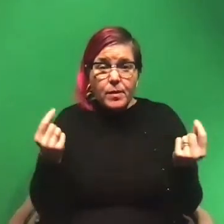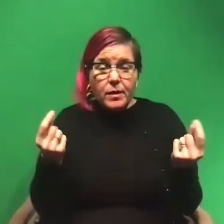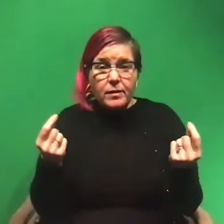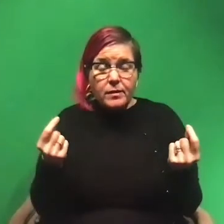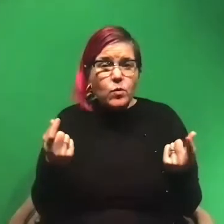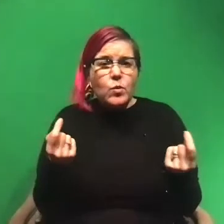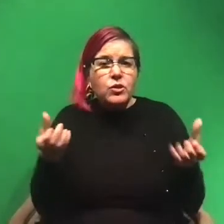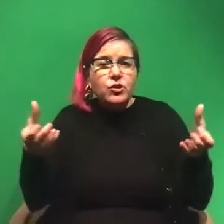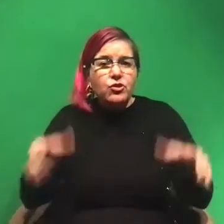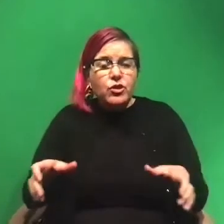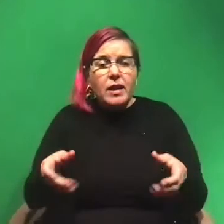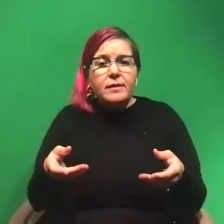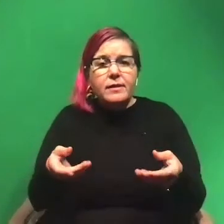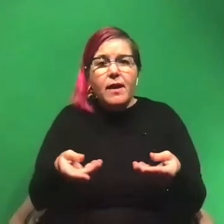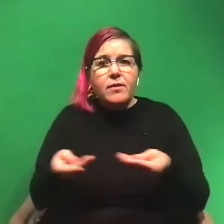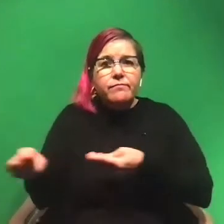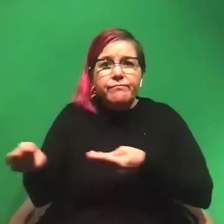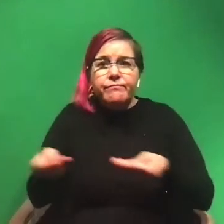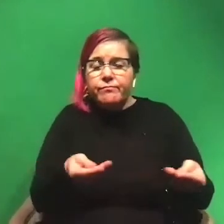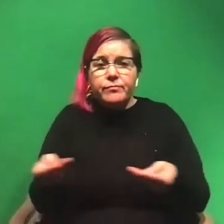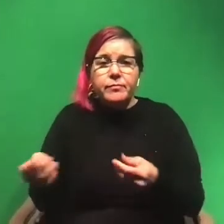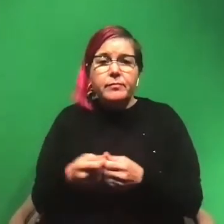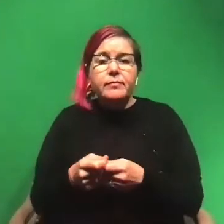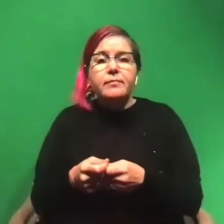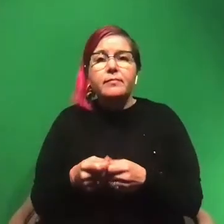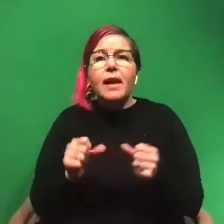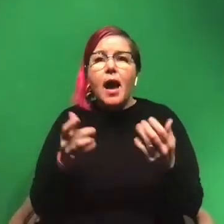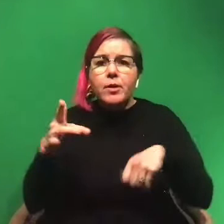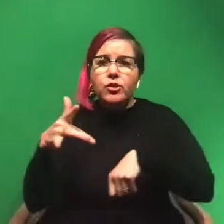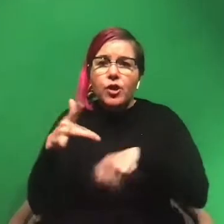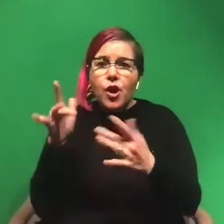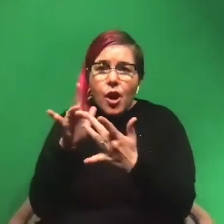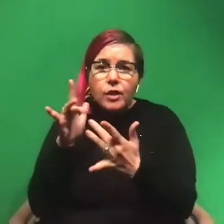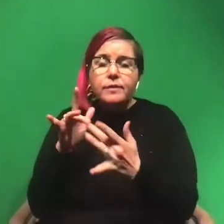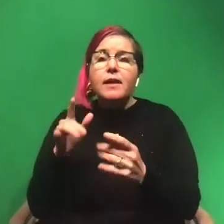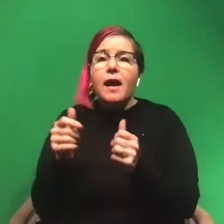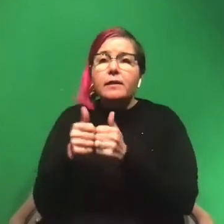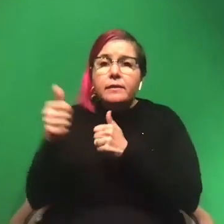of transmission, number of contacts and distance.